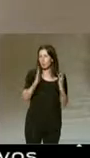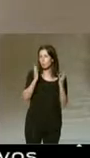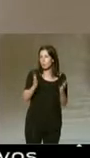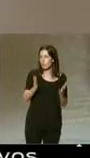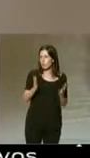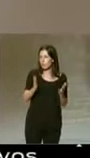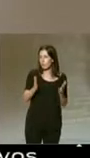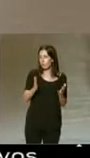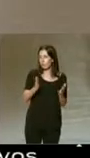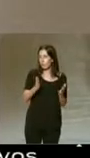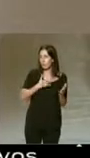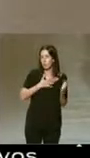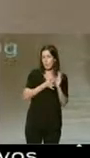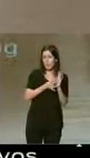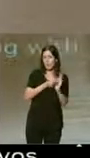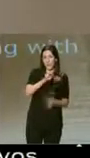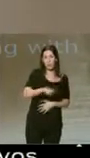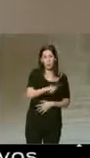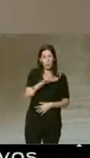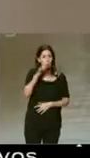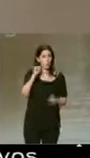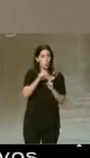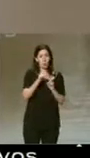good quality, but